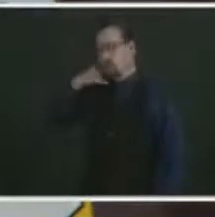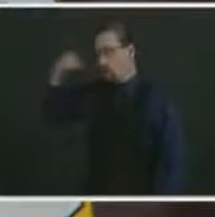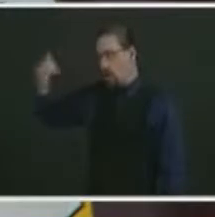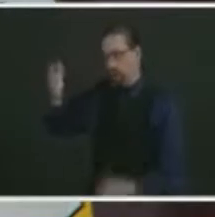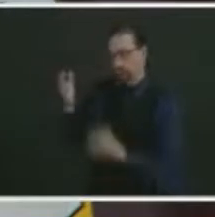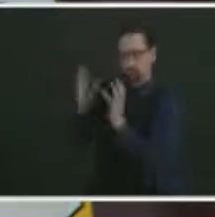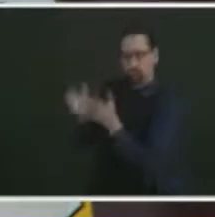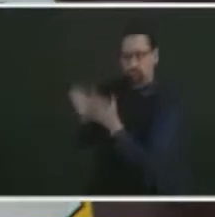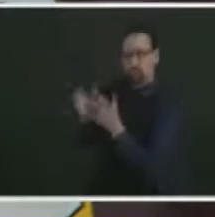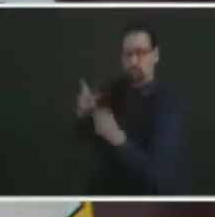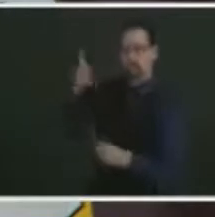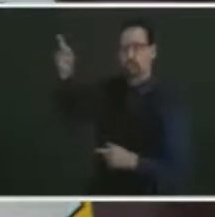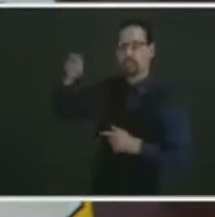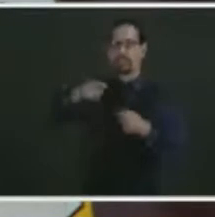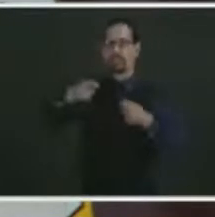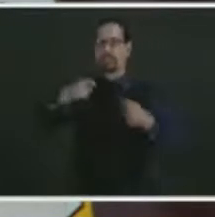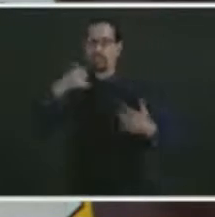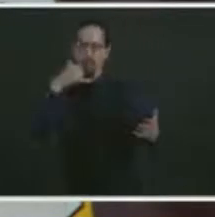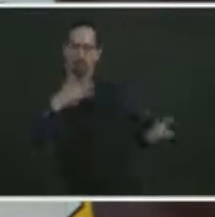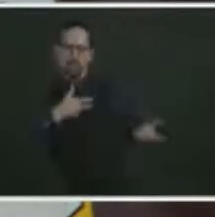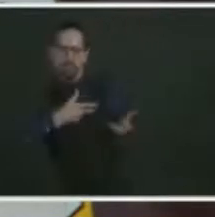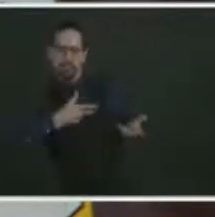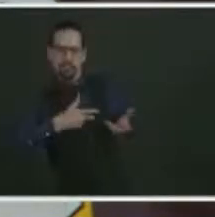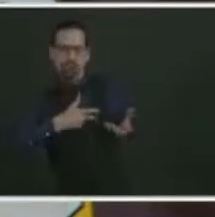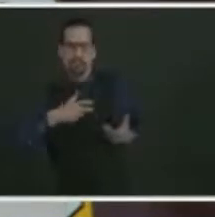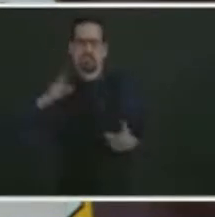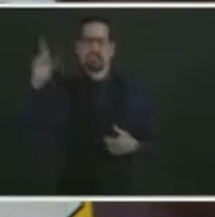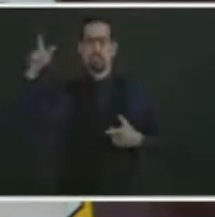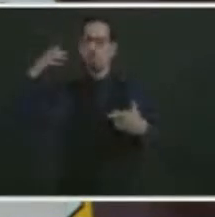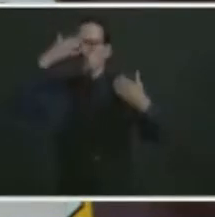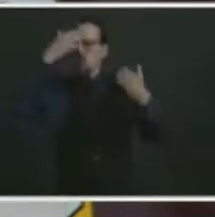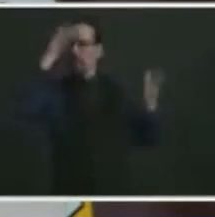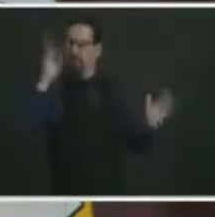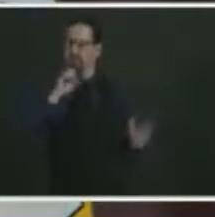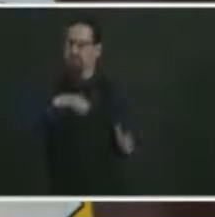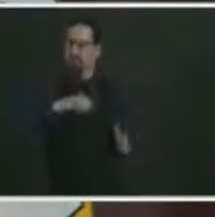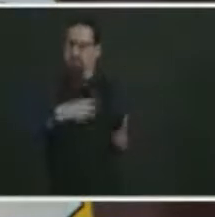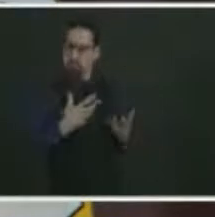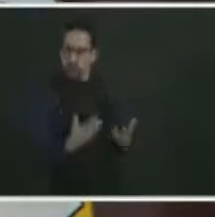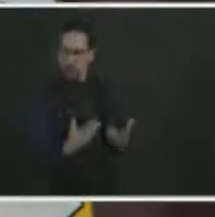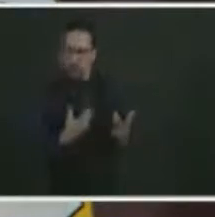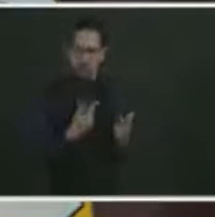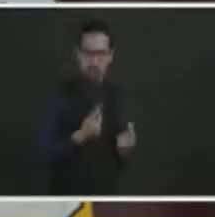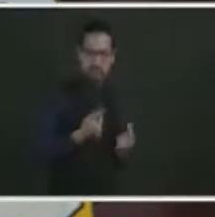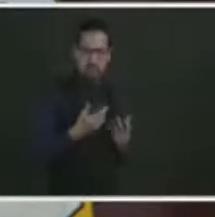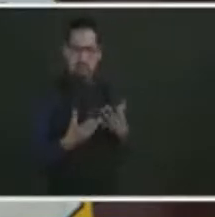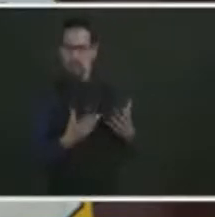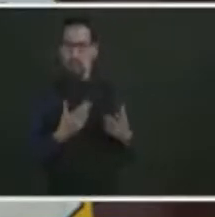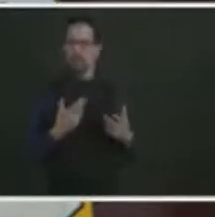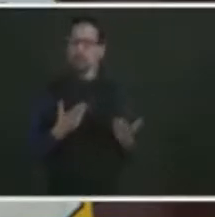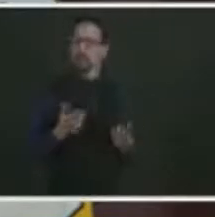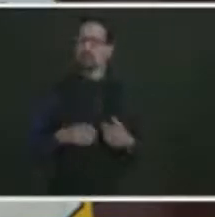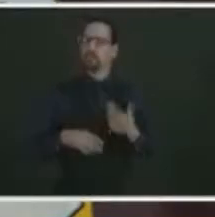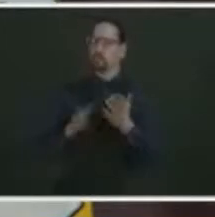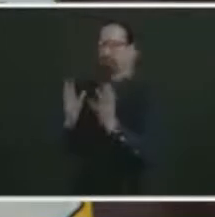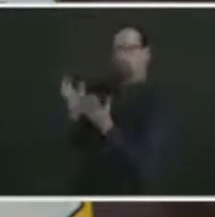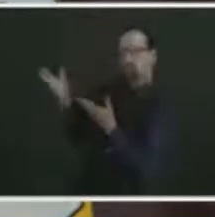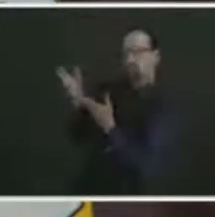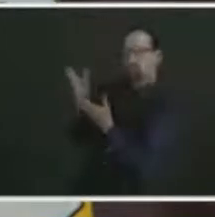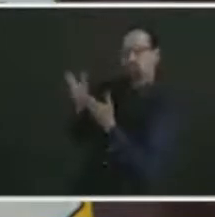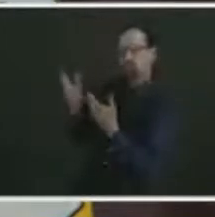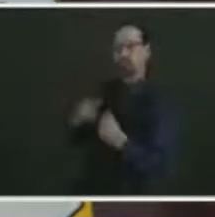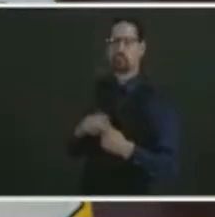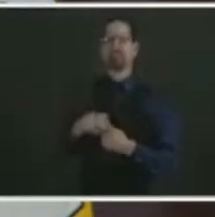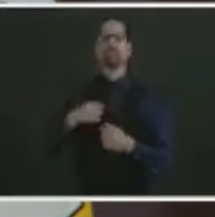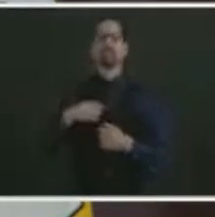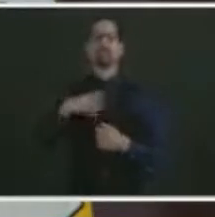always evidenced their openness to get something done. Look, I think that Speaker Pelosi, of course, I support her bill